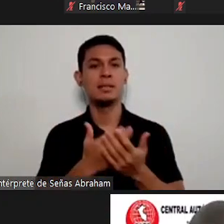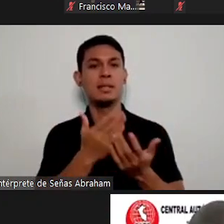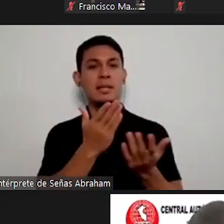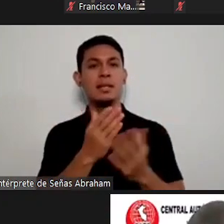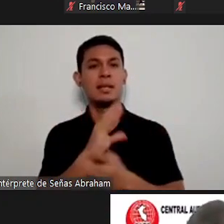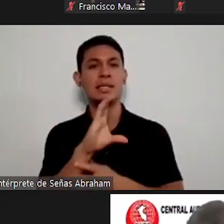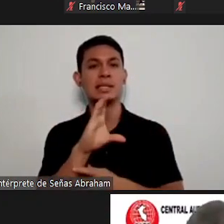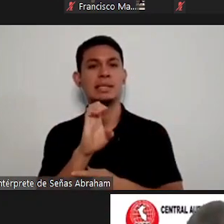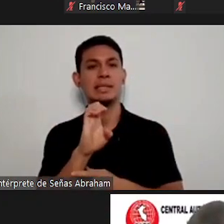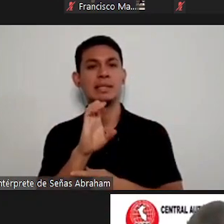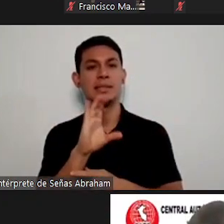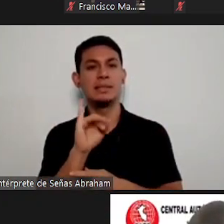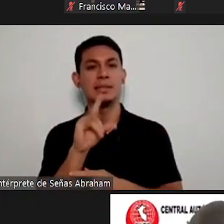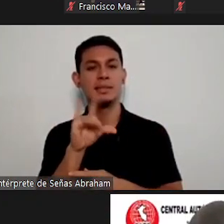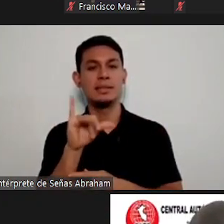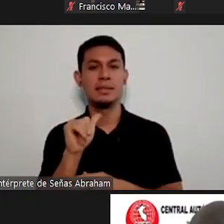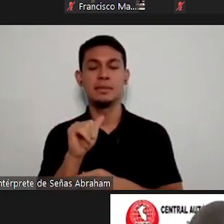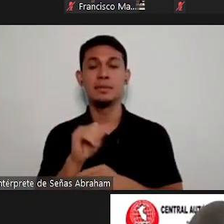thank you